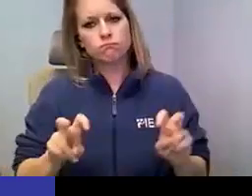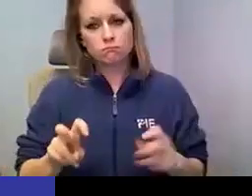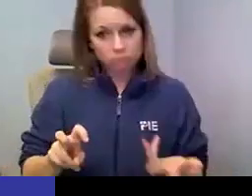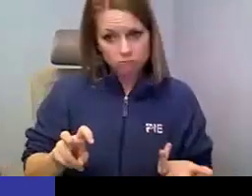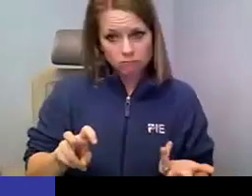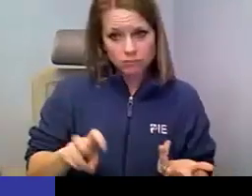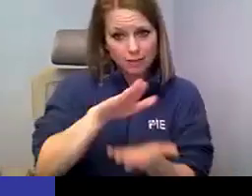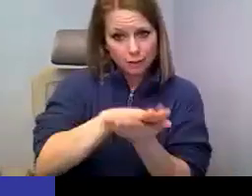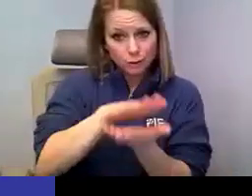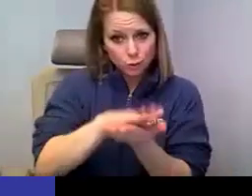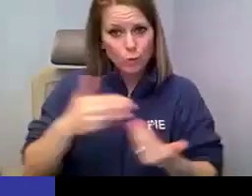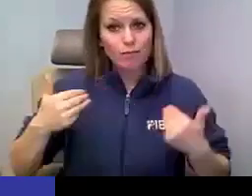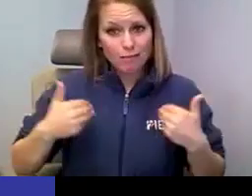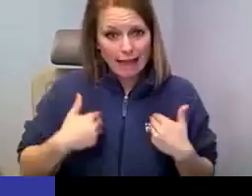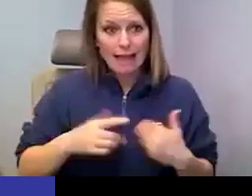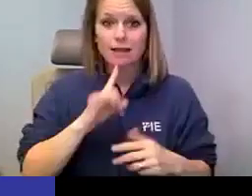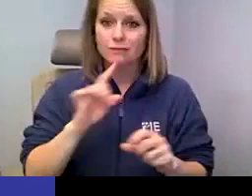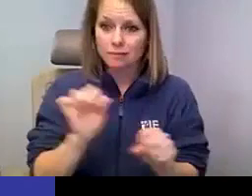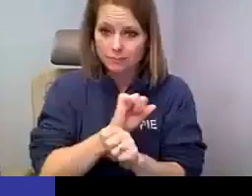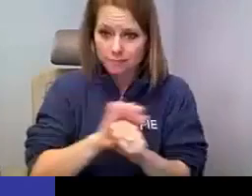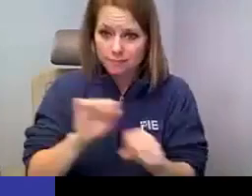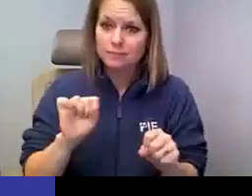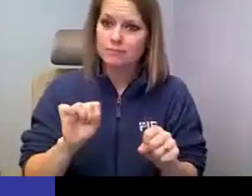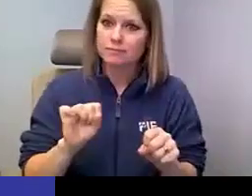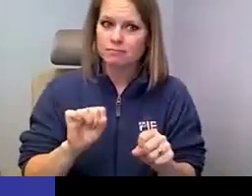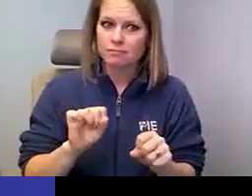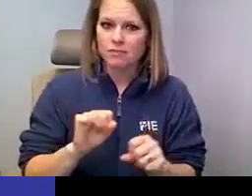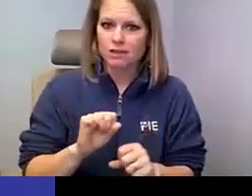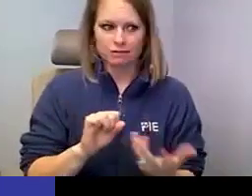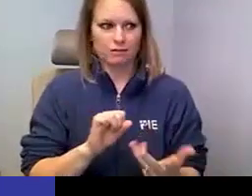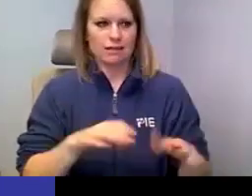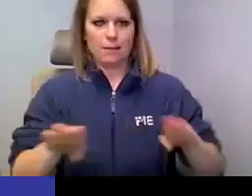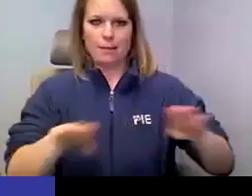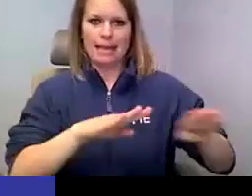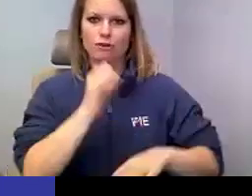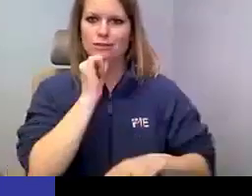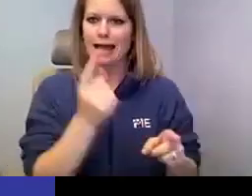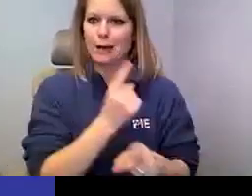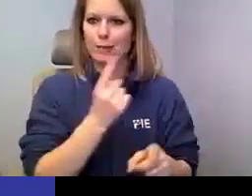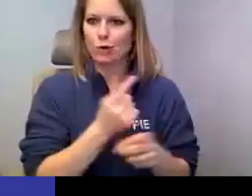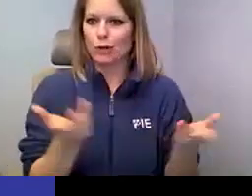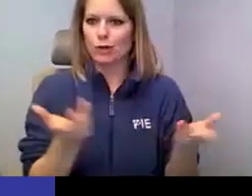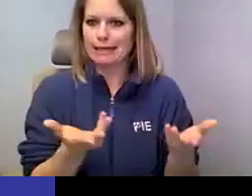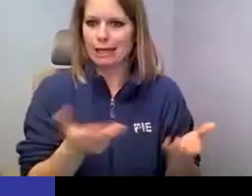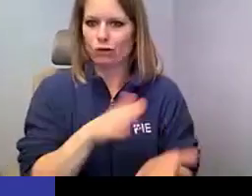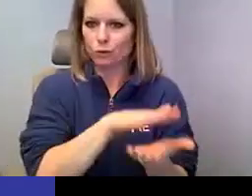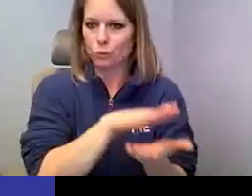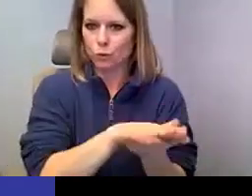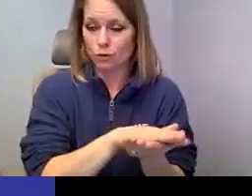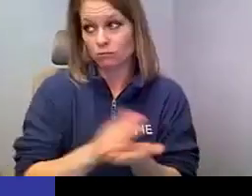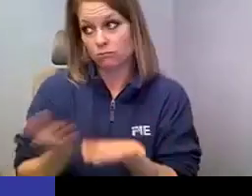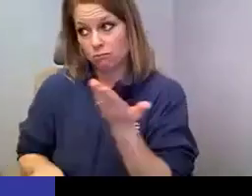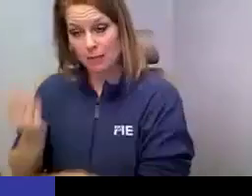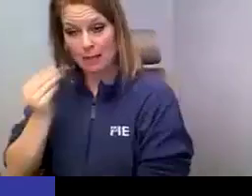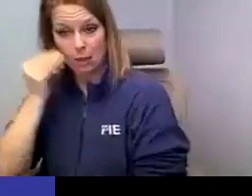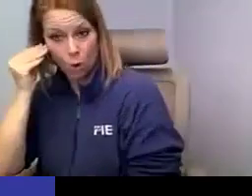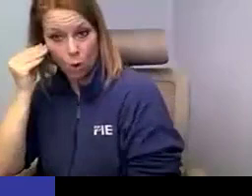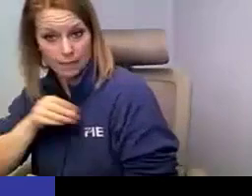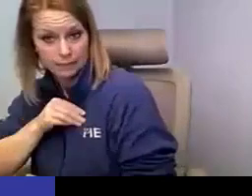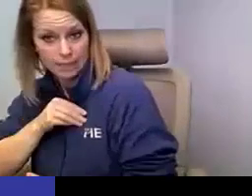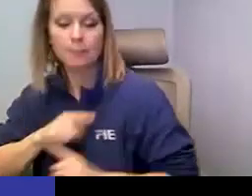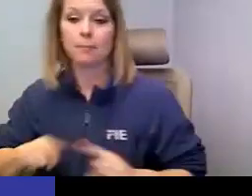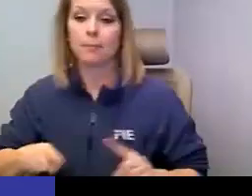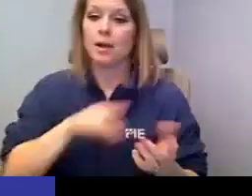reason to say that behavior is inappropriate and not acceptable at school, even if it is at home. So what it does mean is that schools